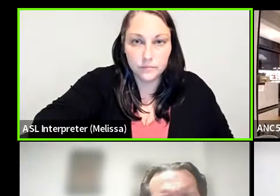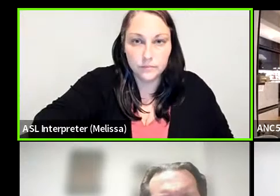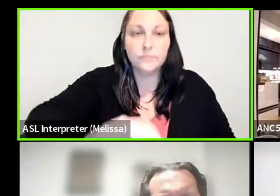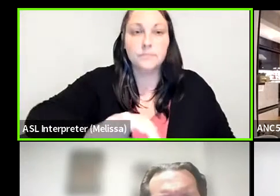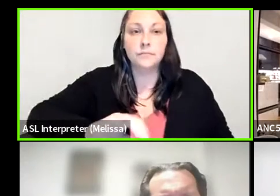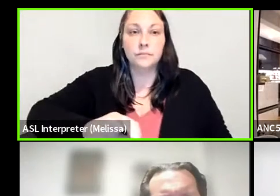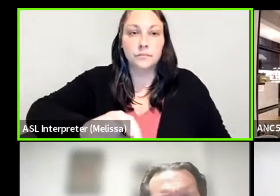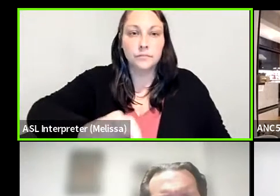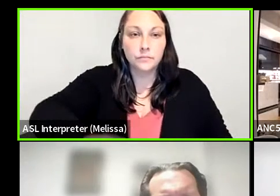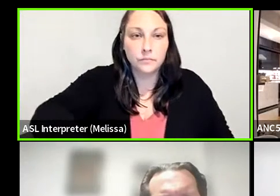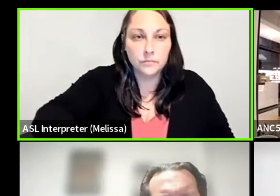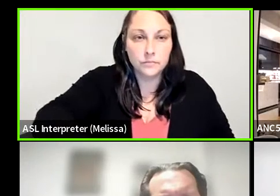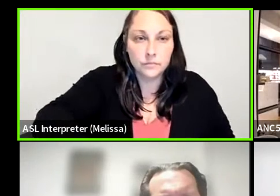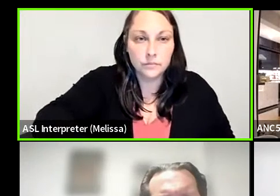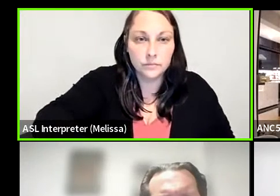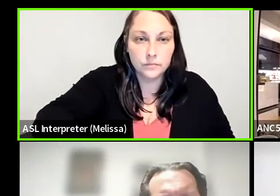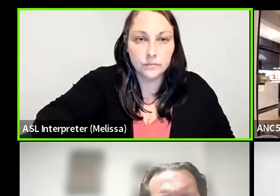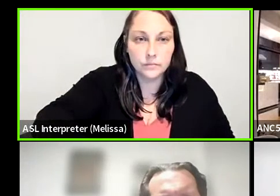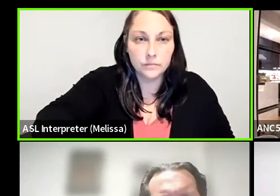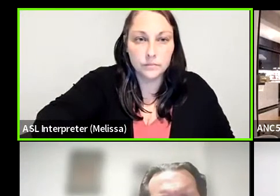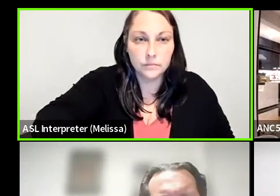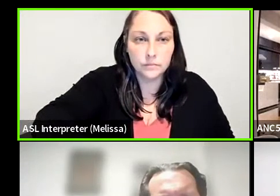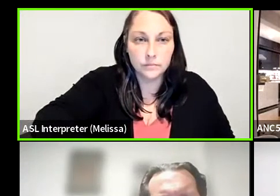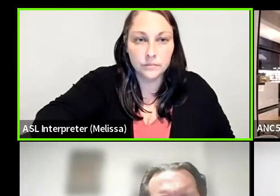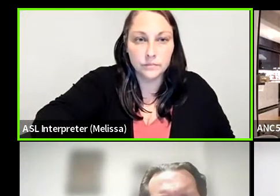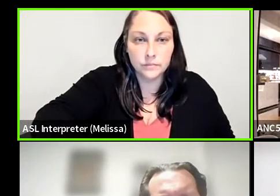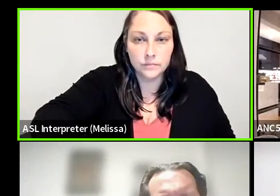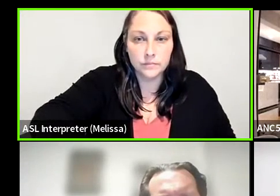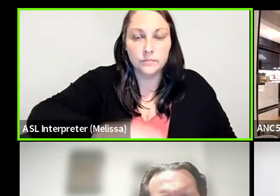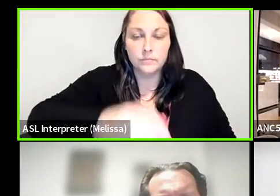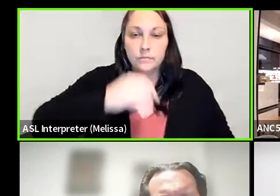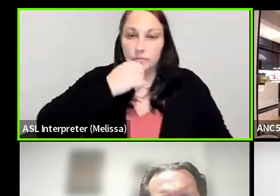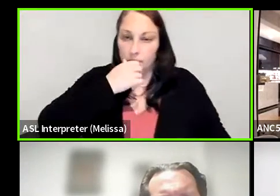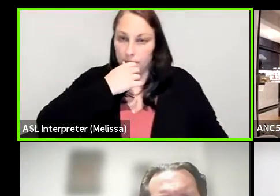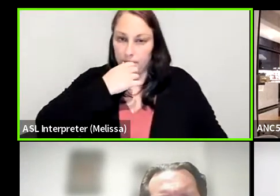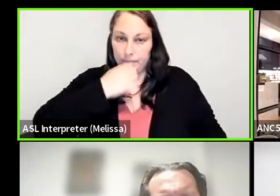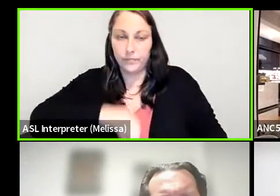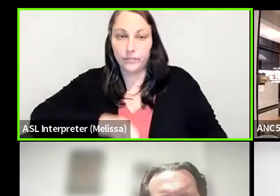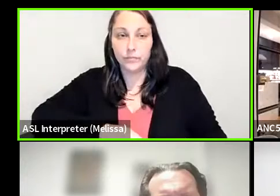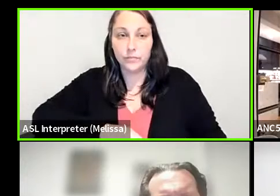And actually, when Robbie can be added as a panelist, she'll be kicking us off.